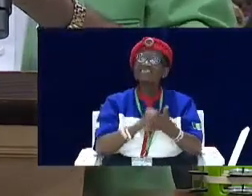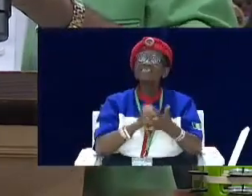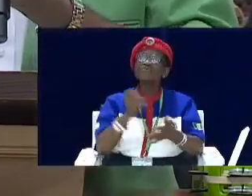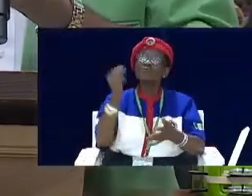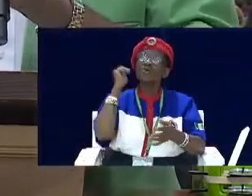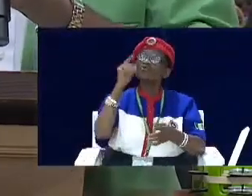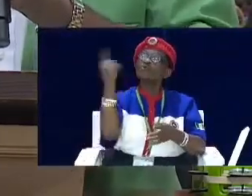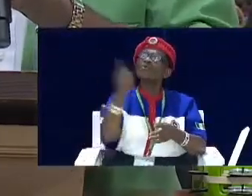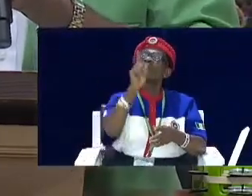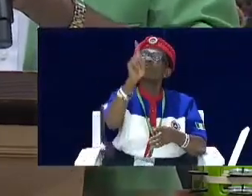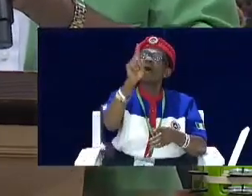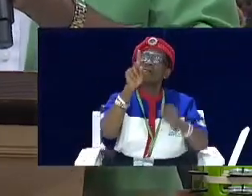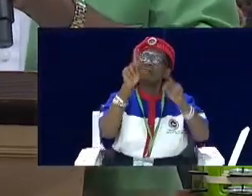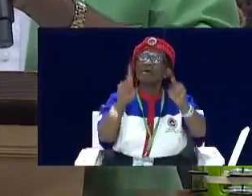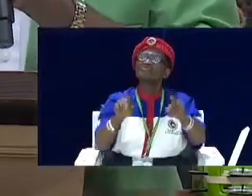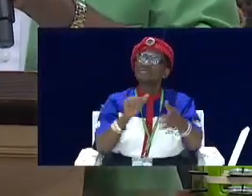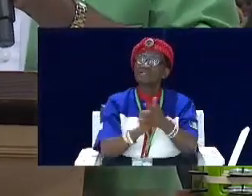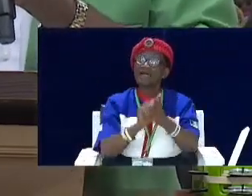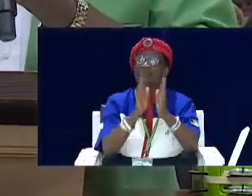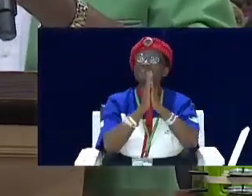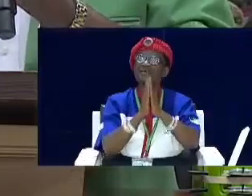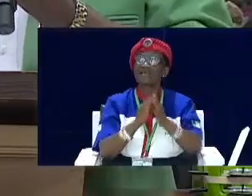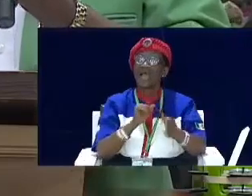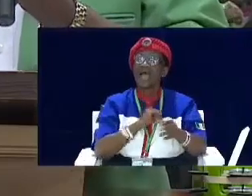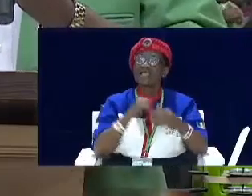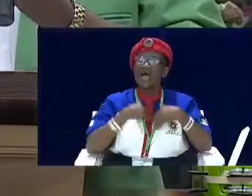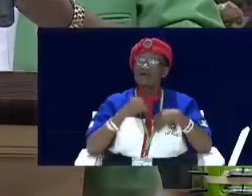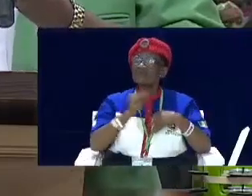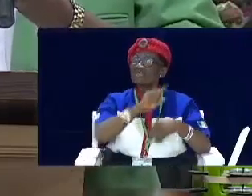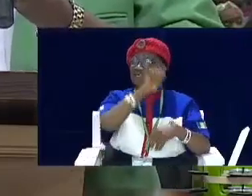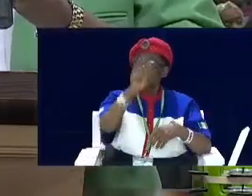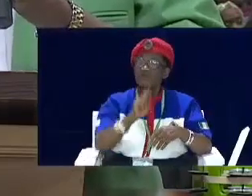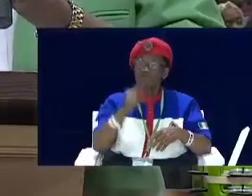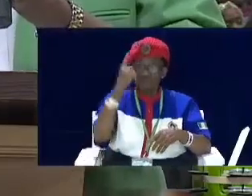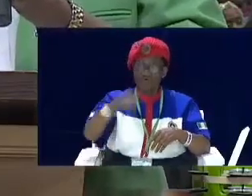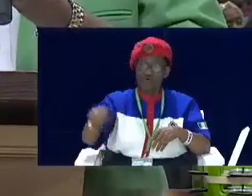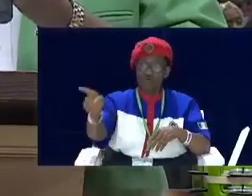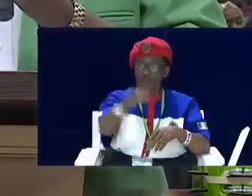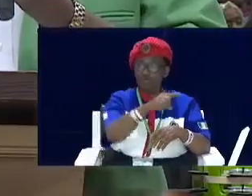have a question for you. Why